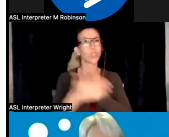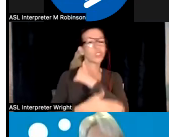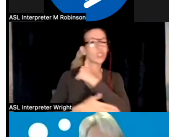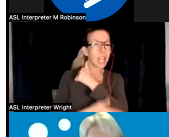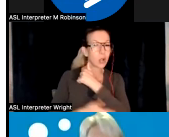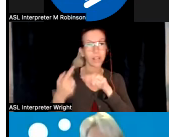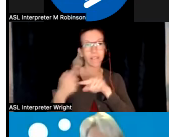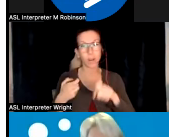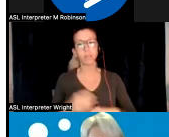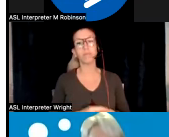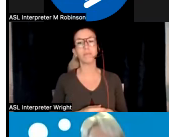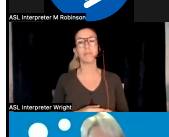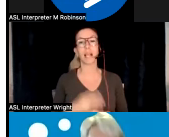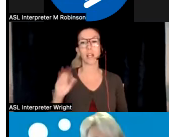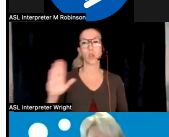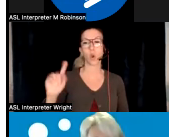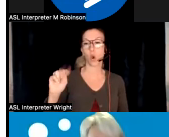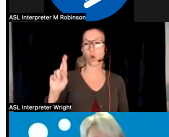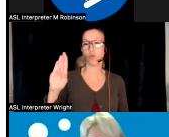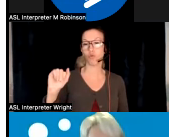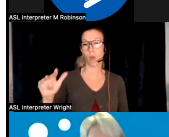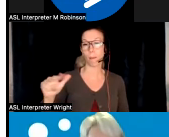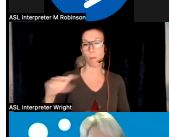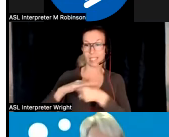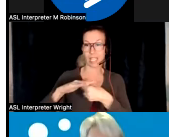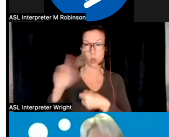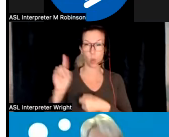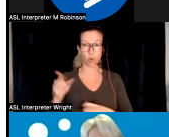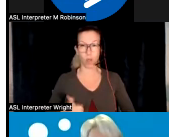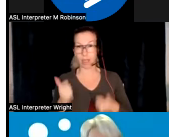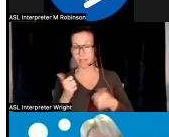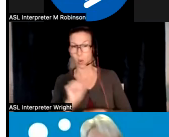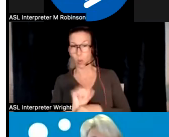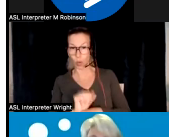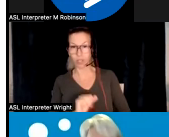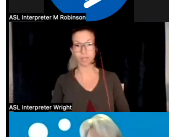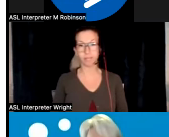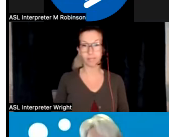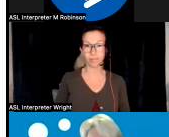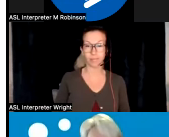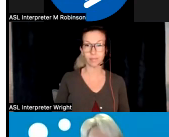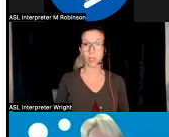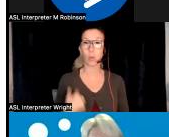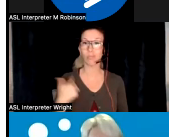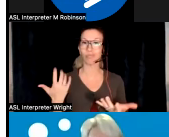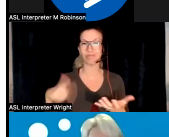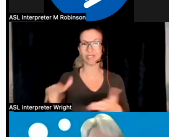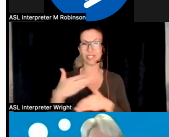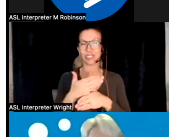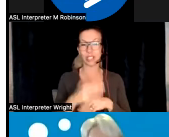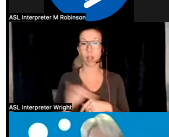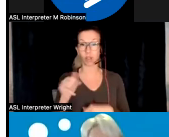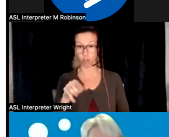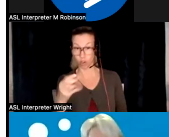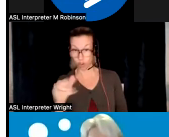coming from, and then the tribal territory where you live or you work. We would love for you to share with us. And in the chat